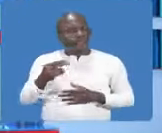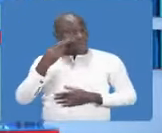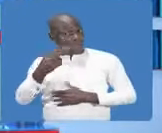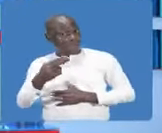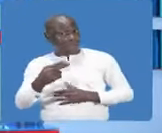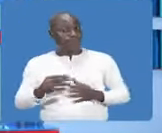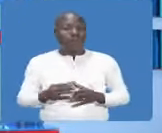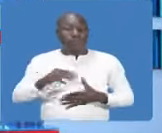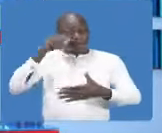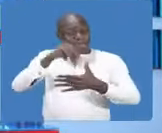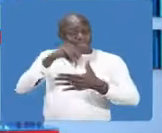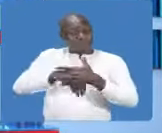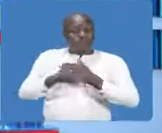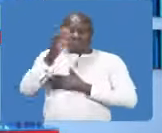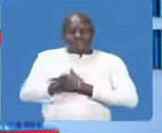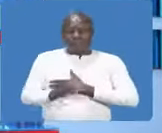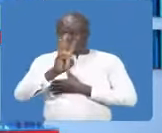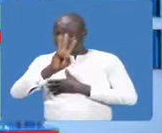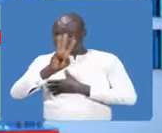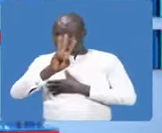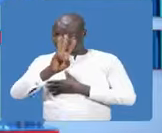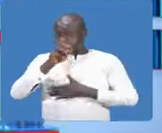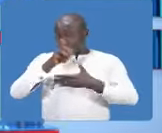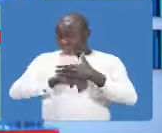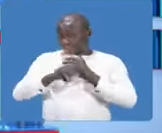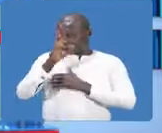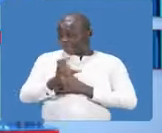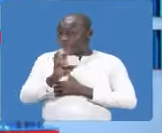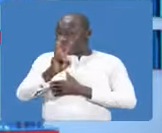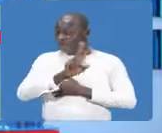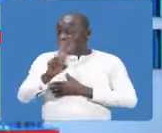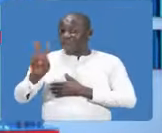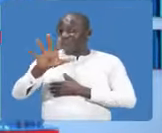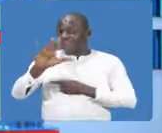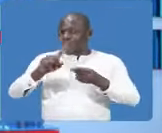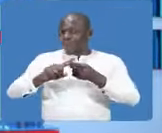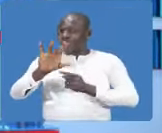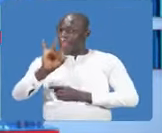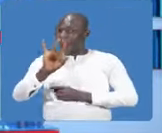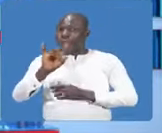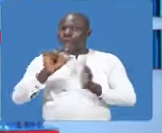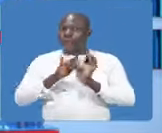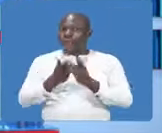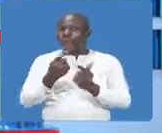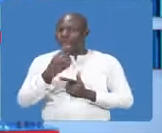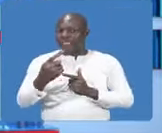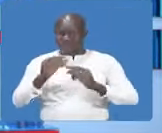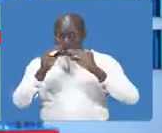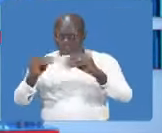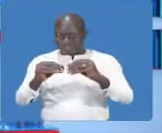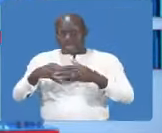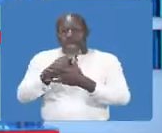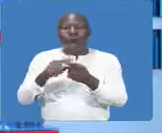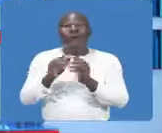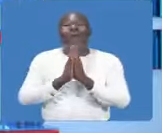hwa Matthew chapter 6 verse 5 to verse 8 bible etchre se de si bo